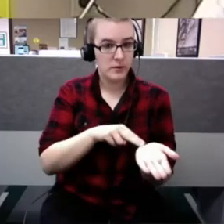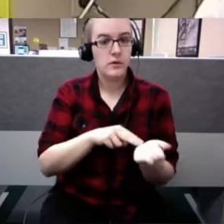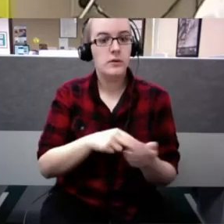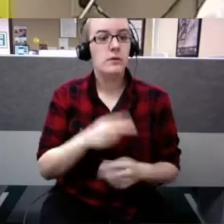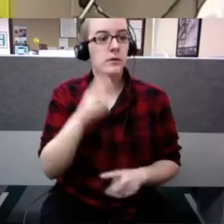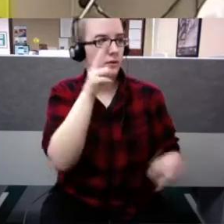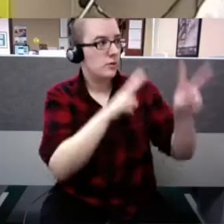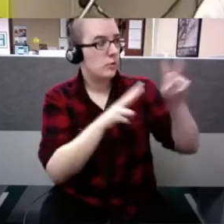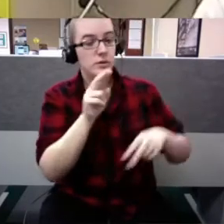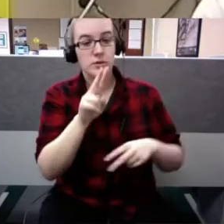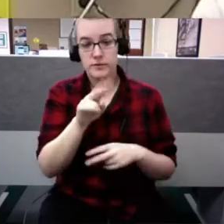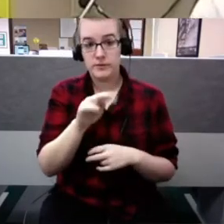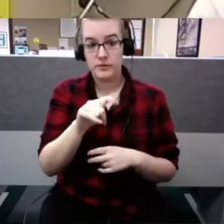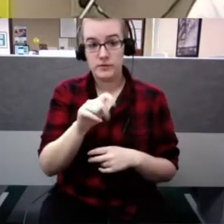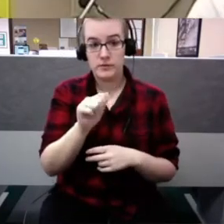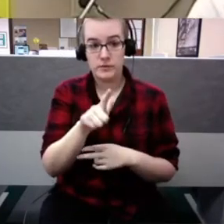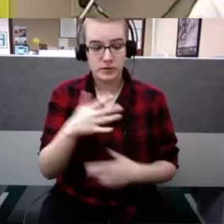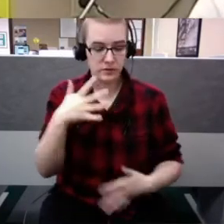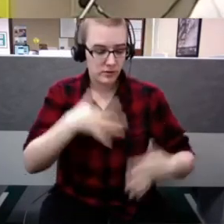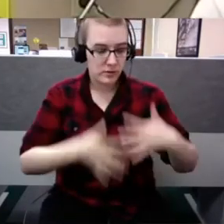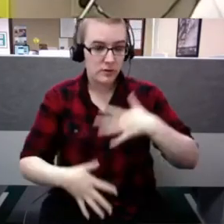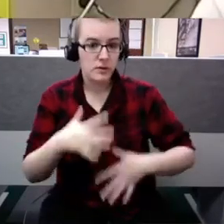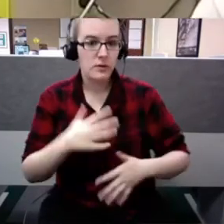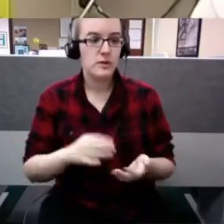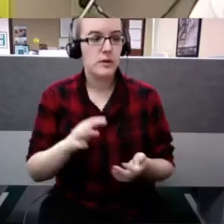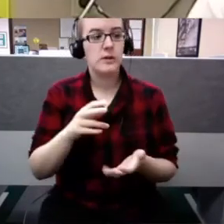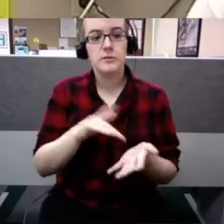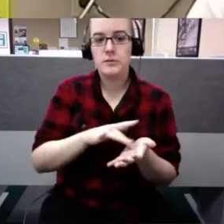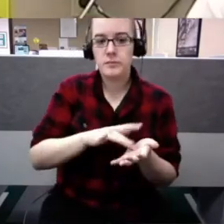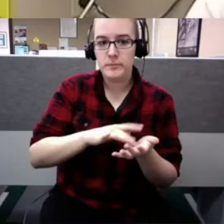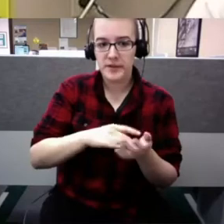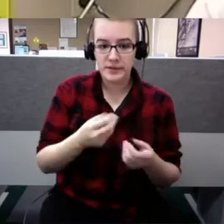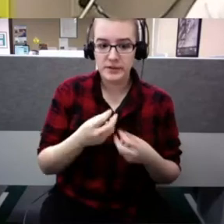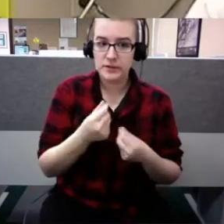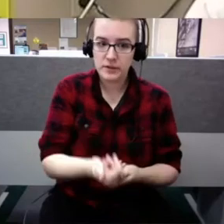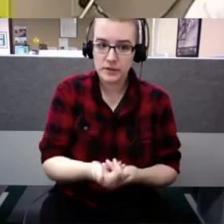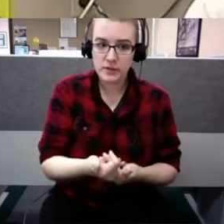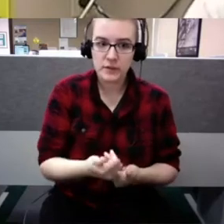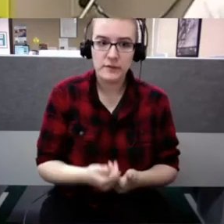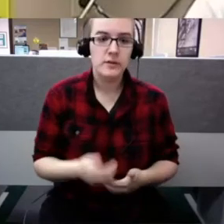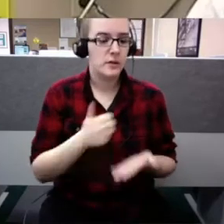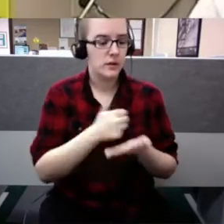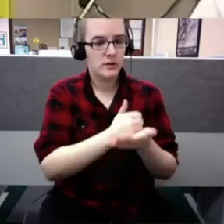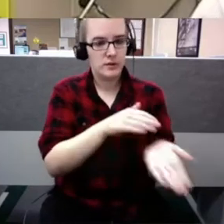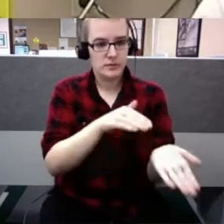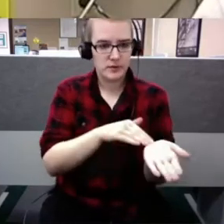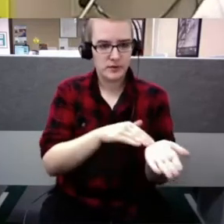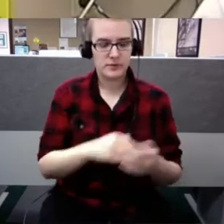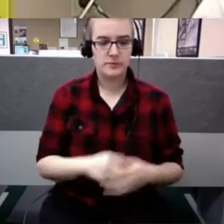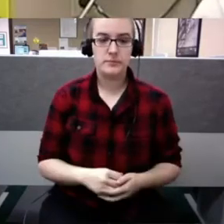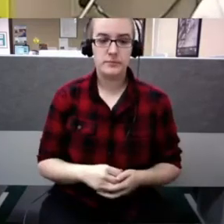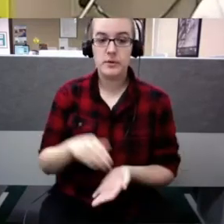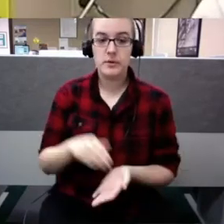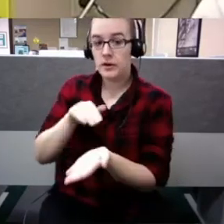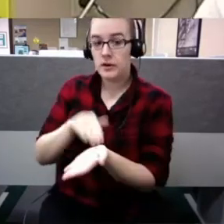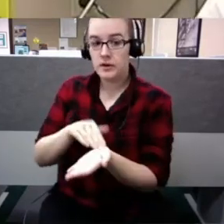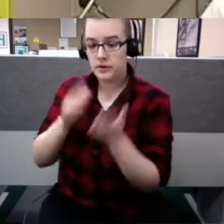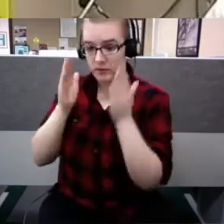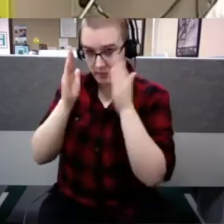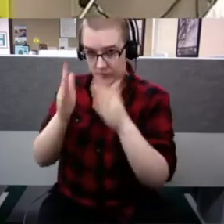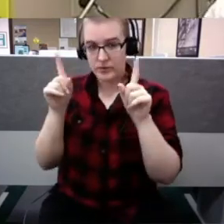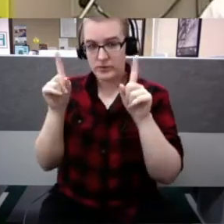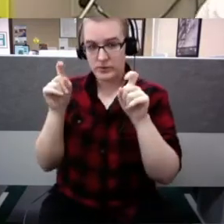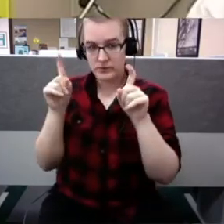vital signs, assist the physician, and give you the medications. The doctor is concentrating his efforts on what he is doing with